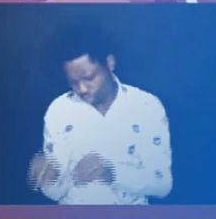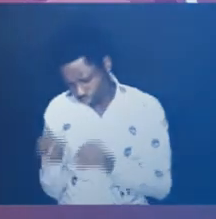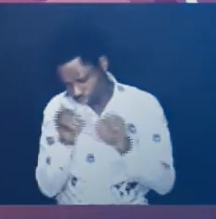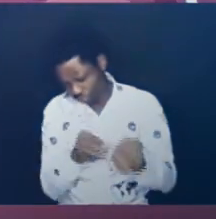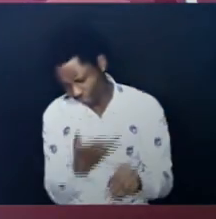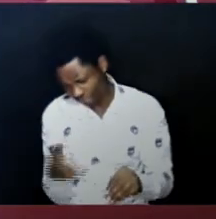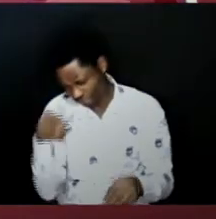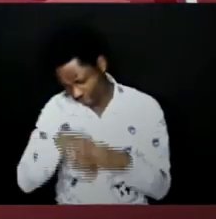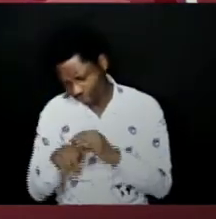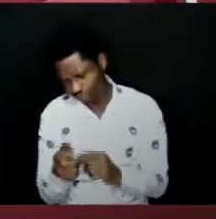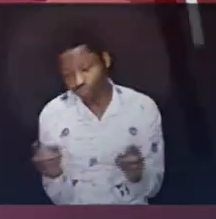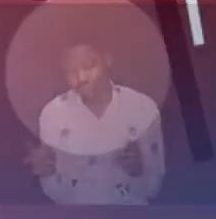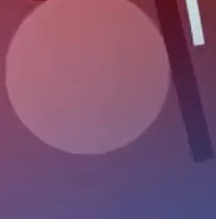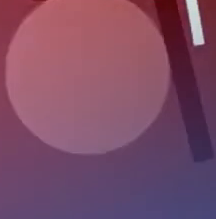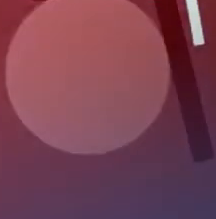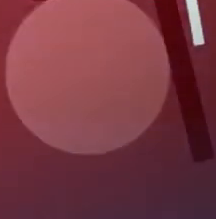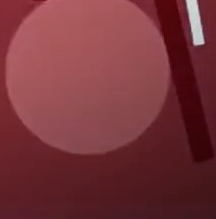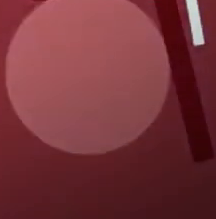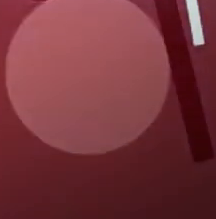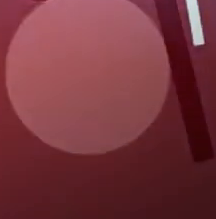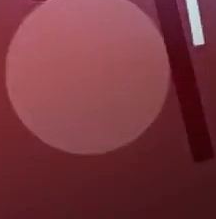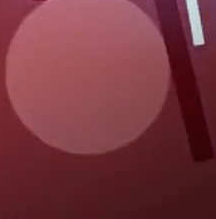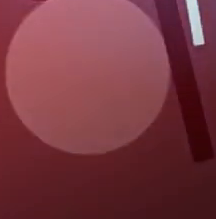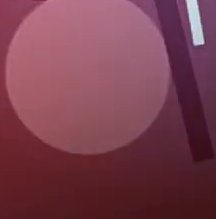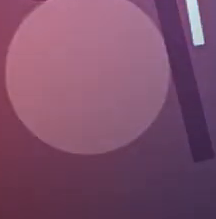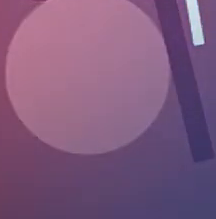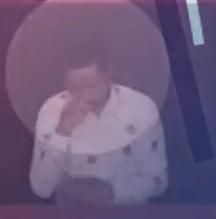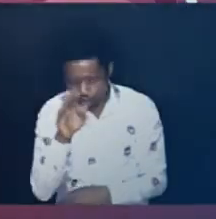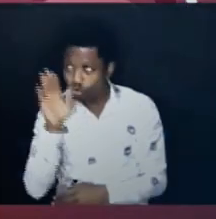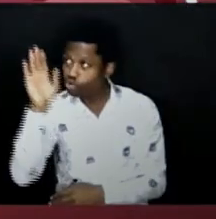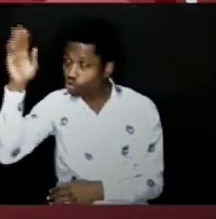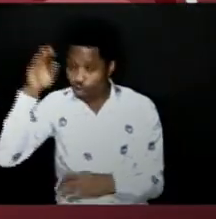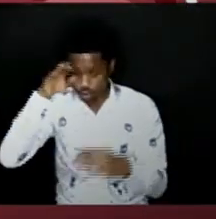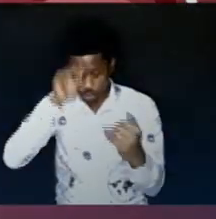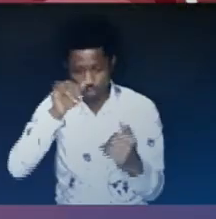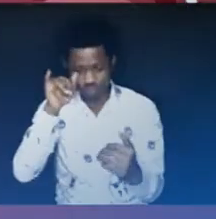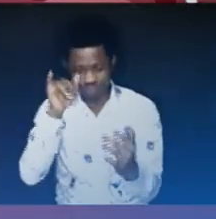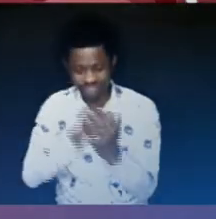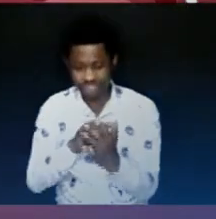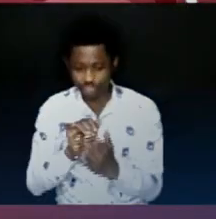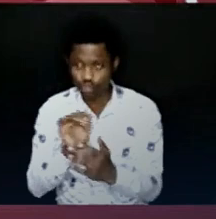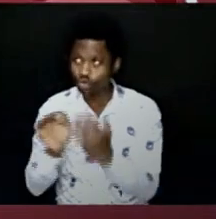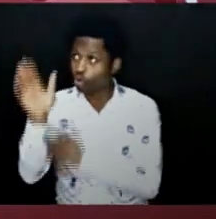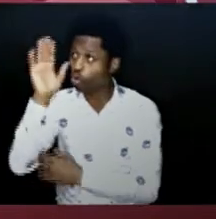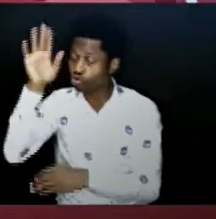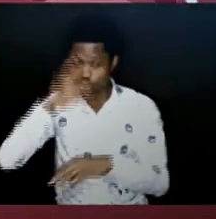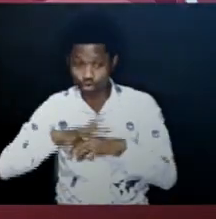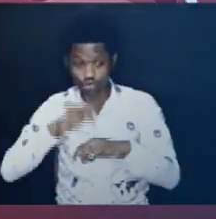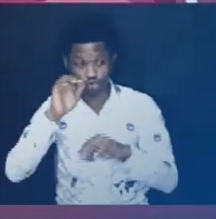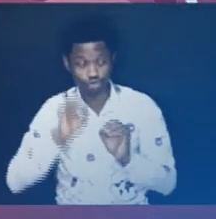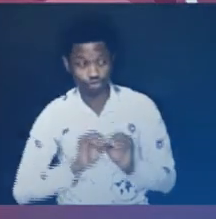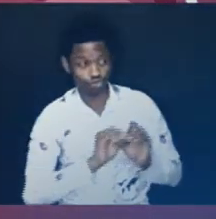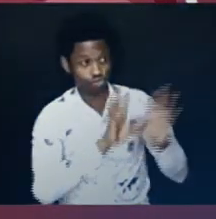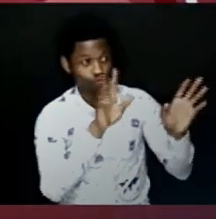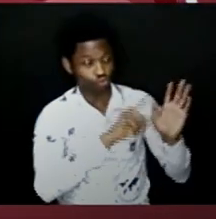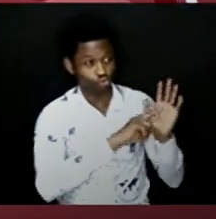you. In fact, you are God's hope for the manifestation of his glory.